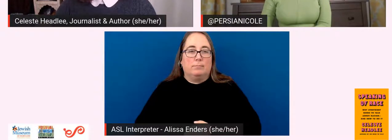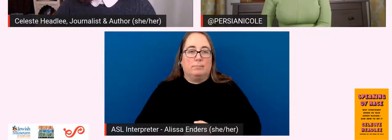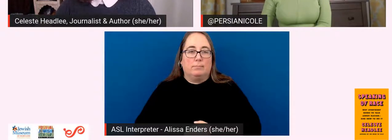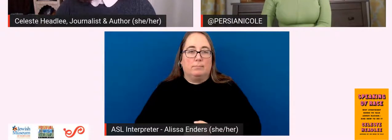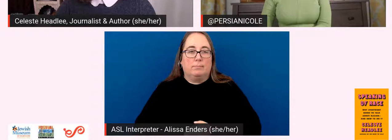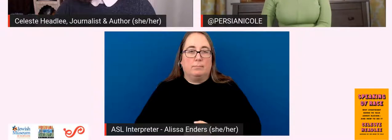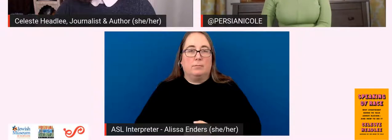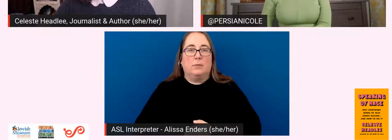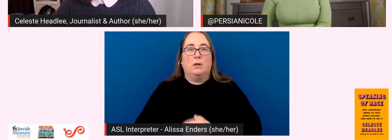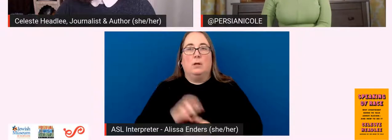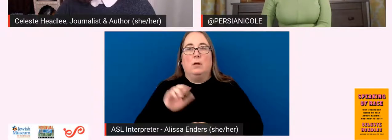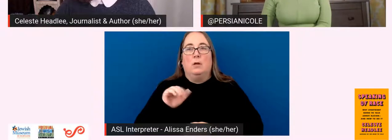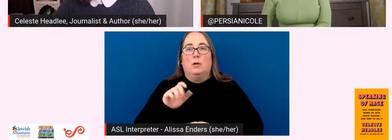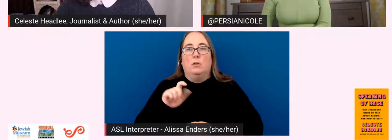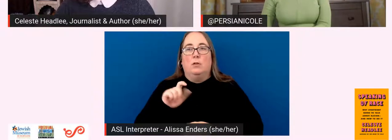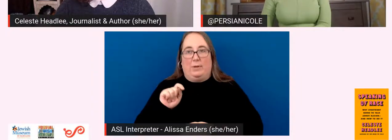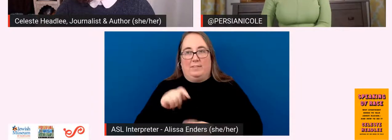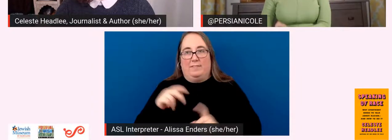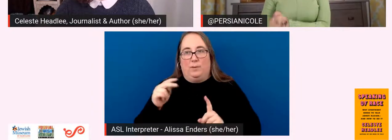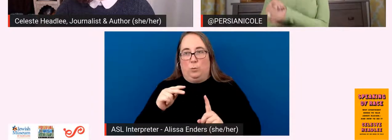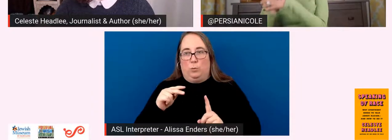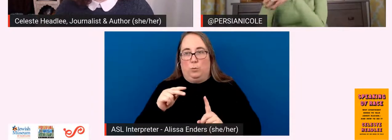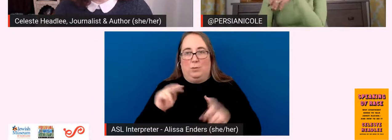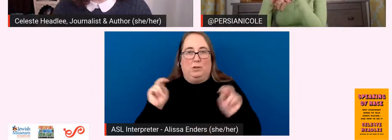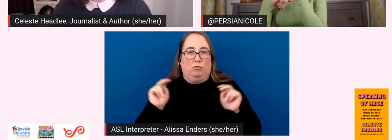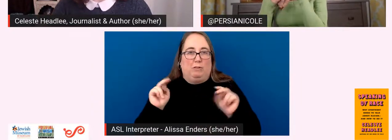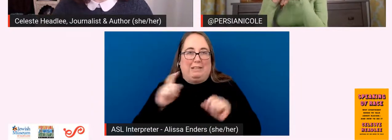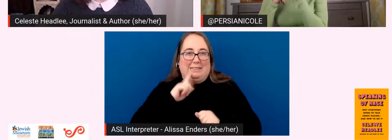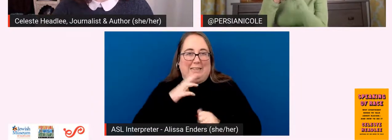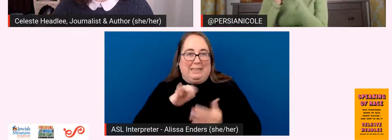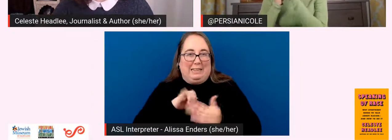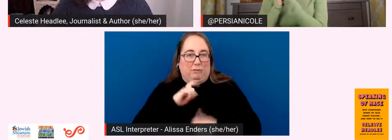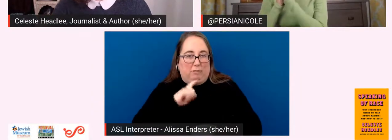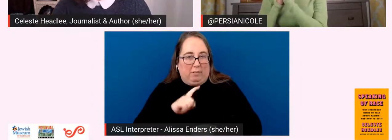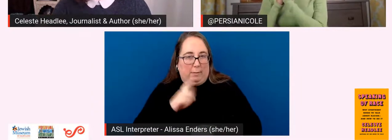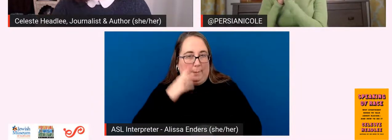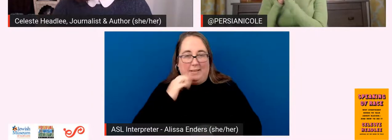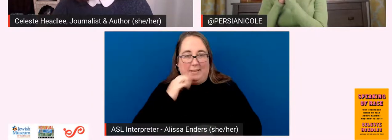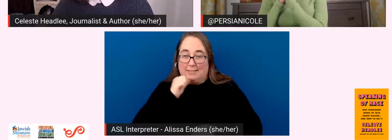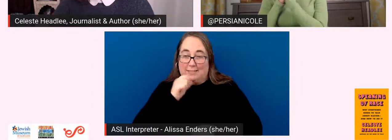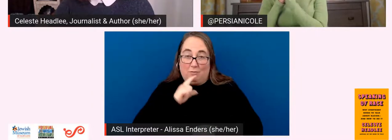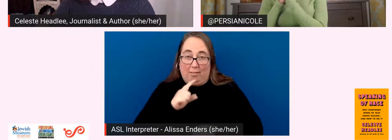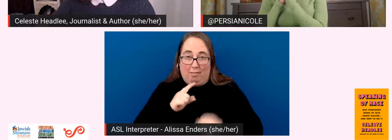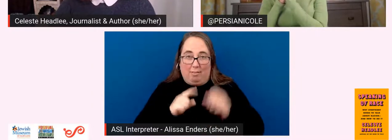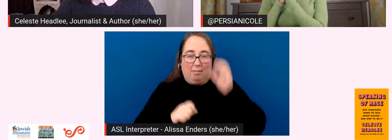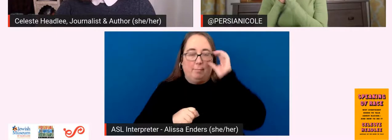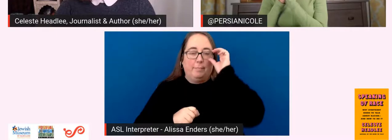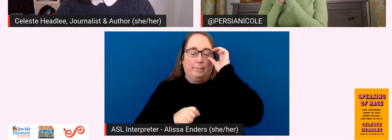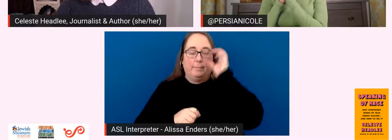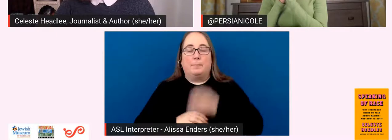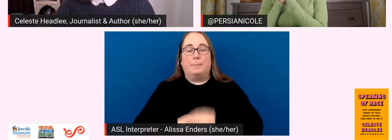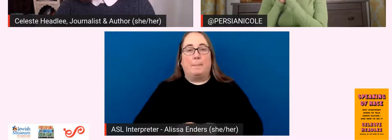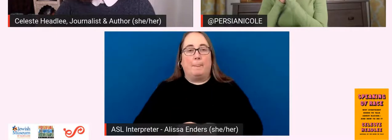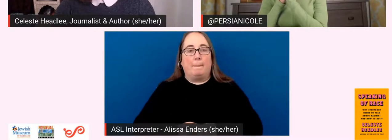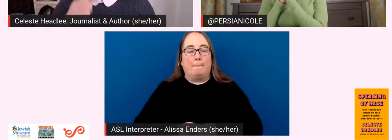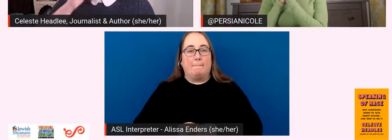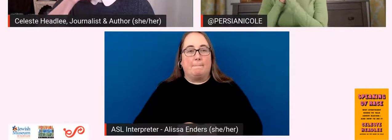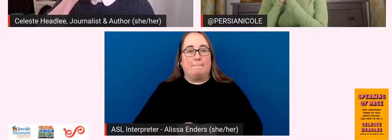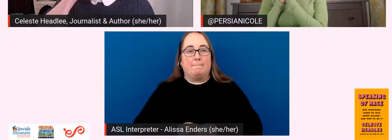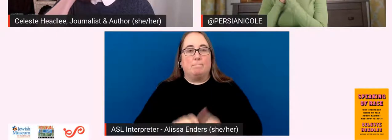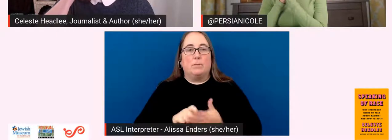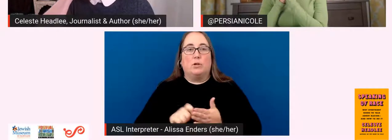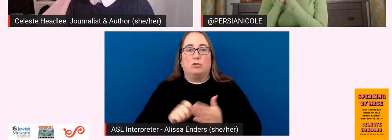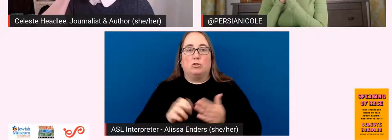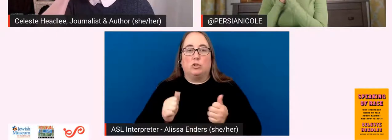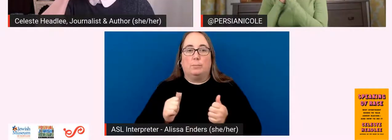racist view that objectivity is a thing that exists because it does not exist. Instead, I believe that journalists should